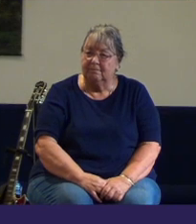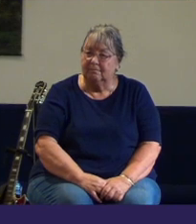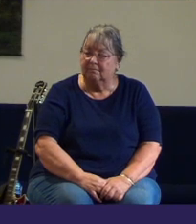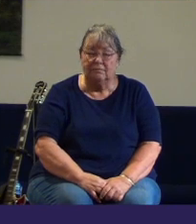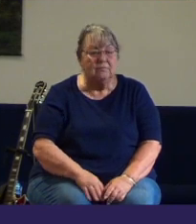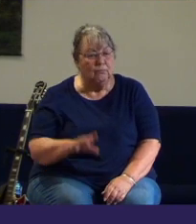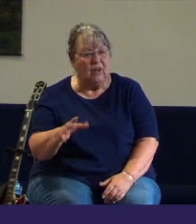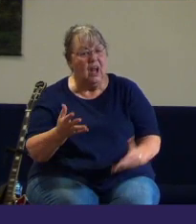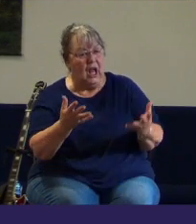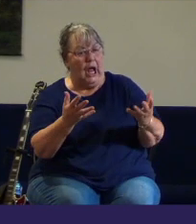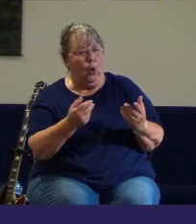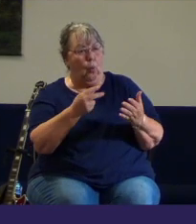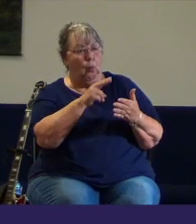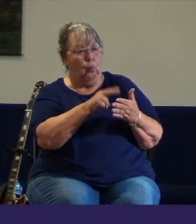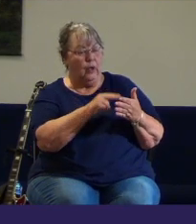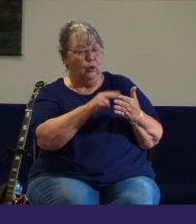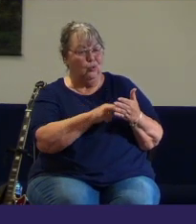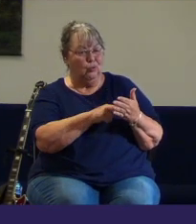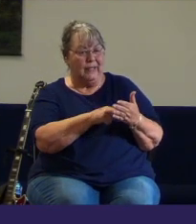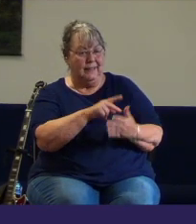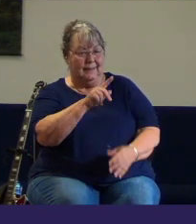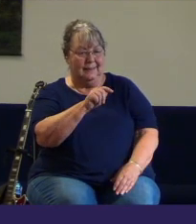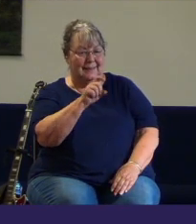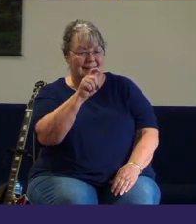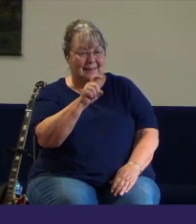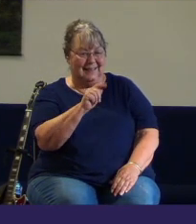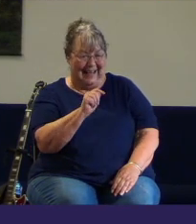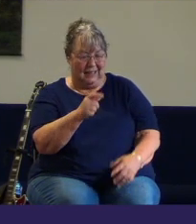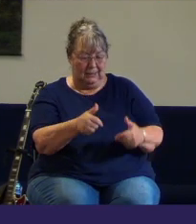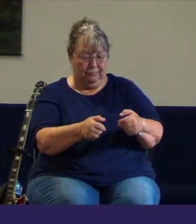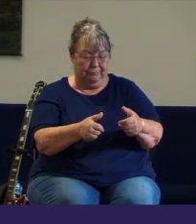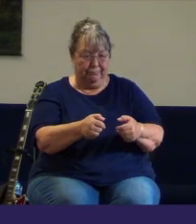I wanted to read a text that was sent to me this morning.